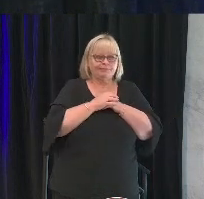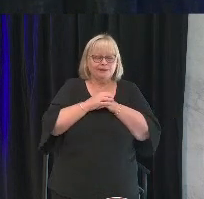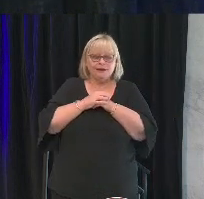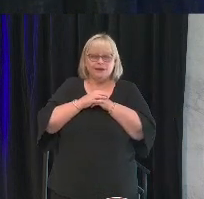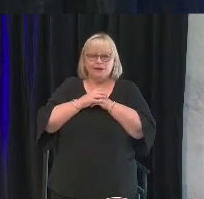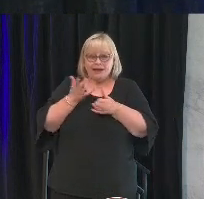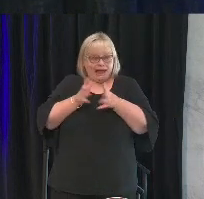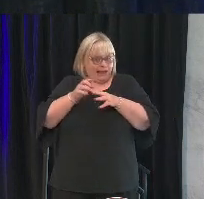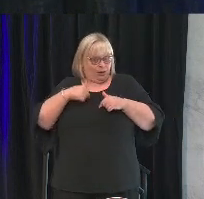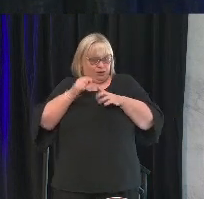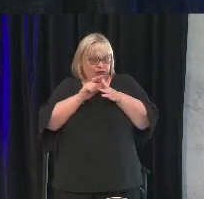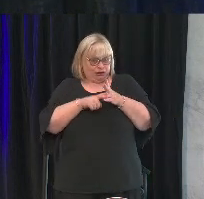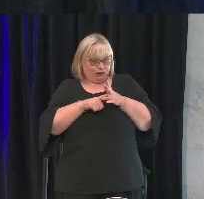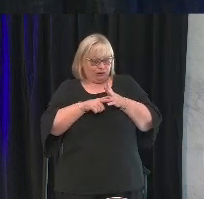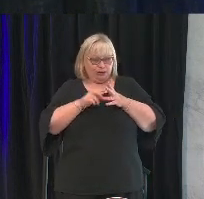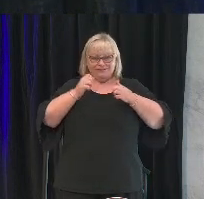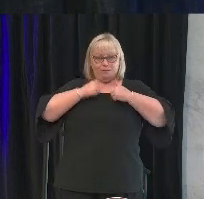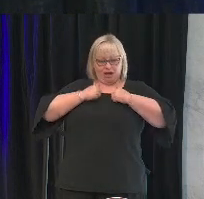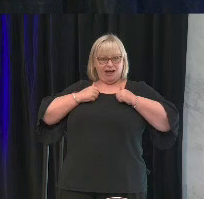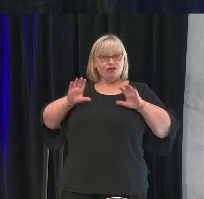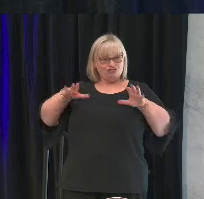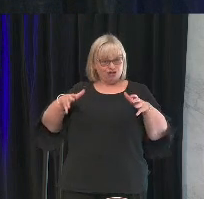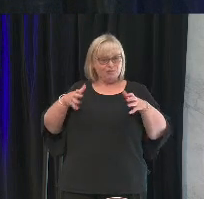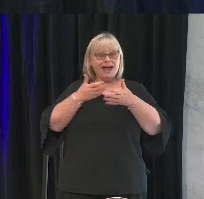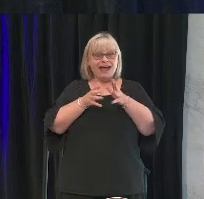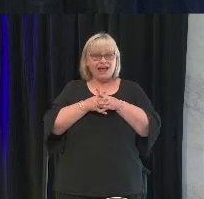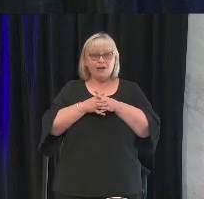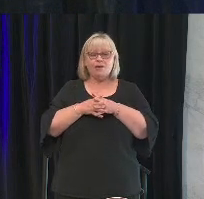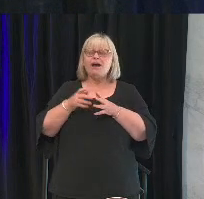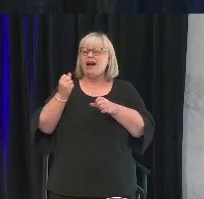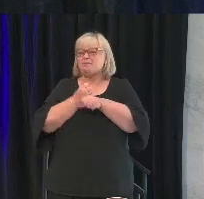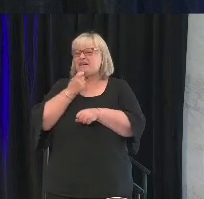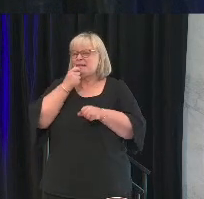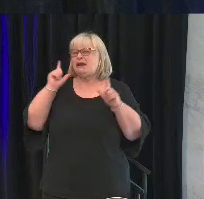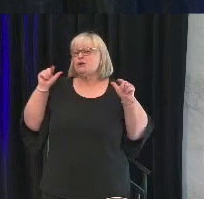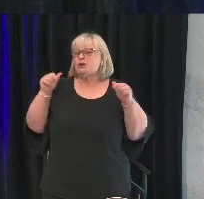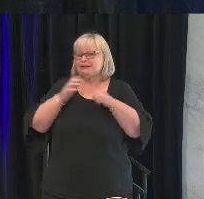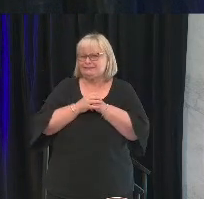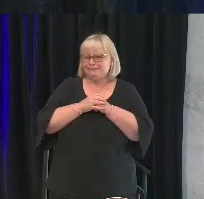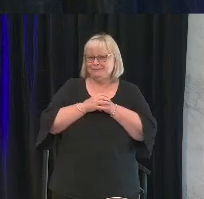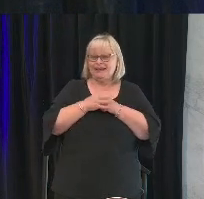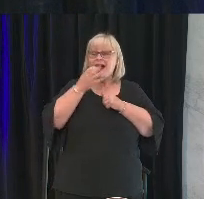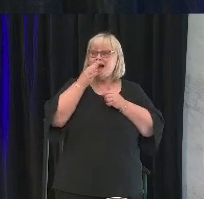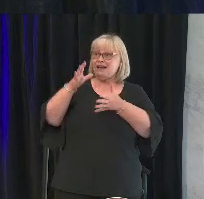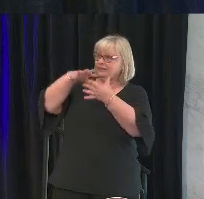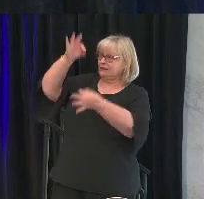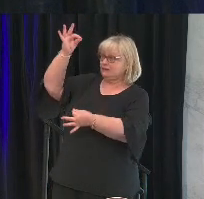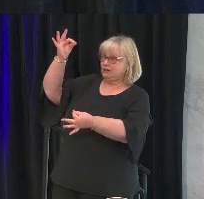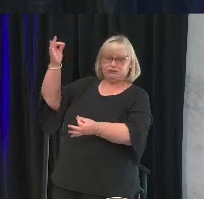My way of doing that on behalf of my clan group is I make a bit of noise and I call for the spirits to come and join